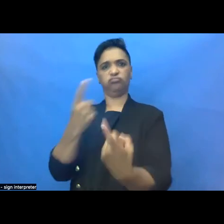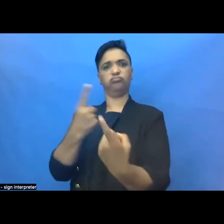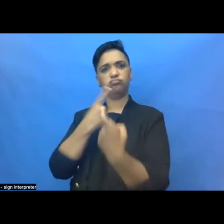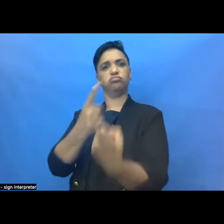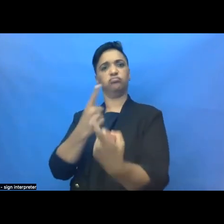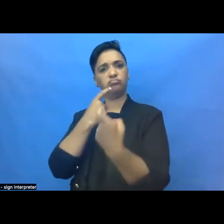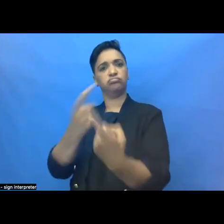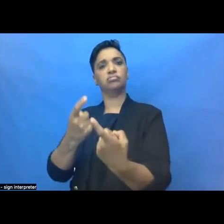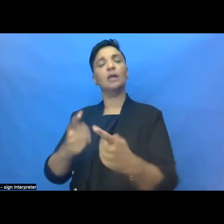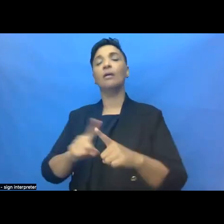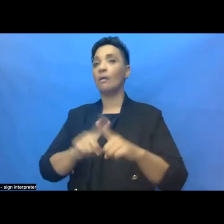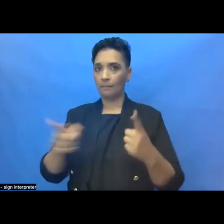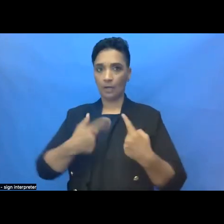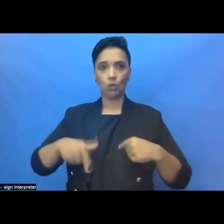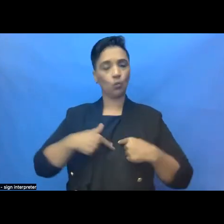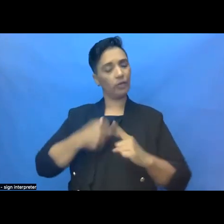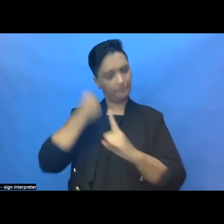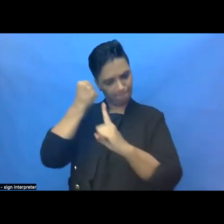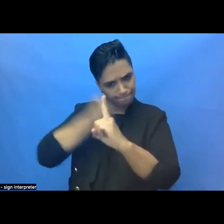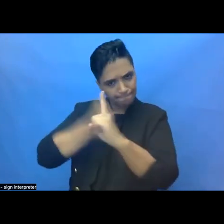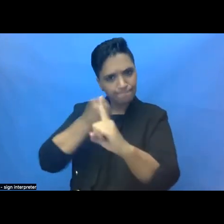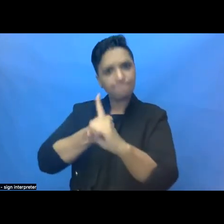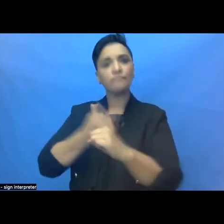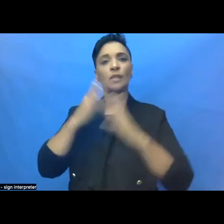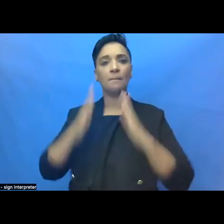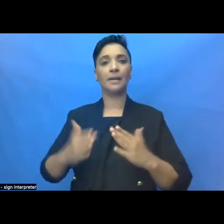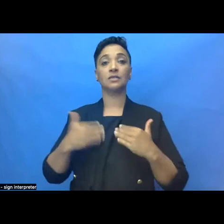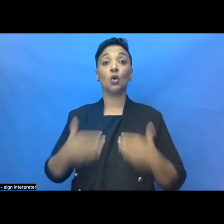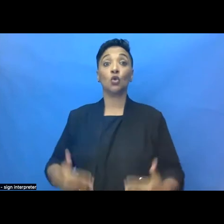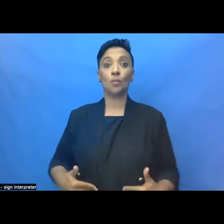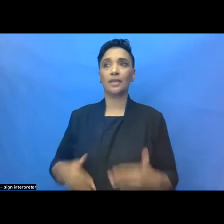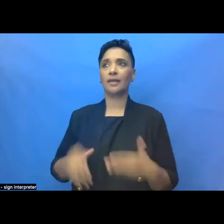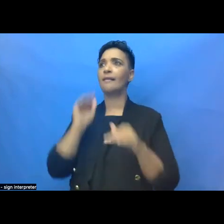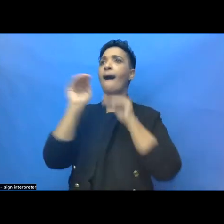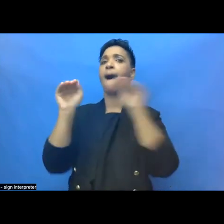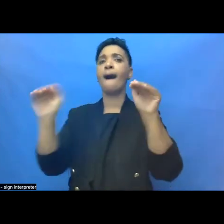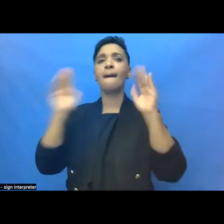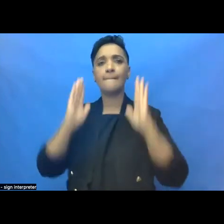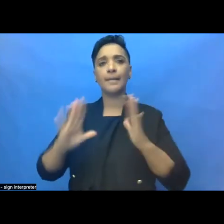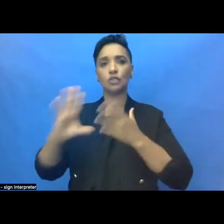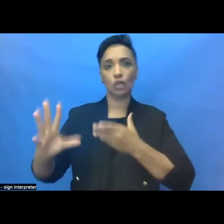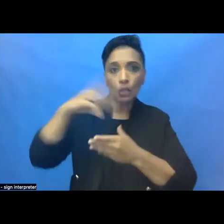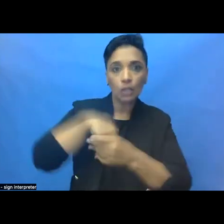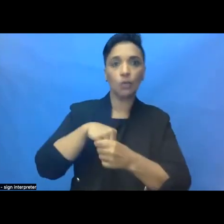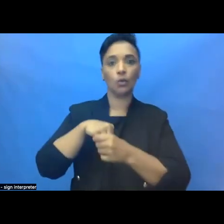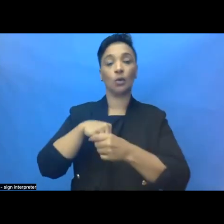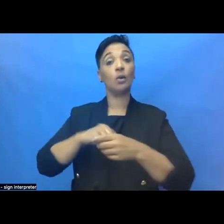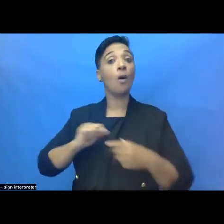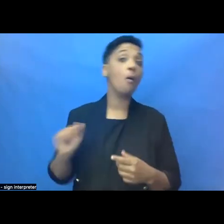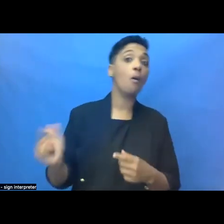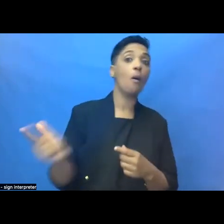continue to advocate towards humanitarian leadership to be more inclusive and to make sure that everyone is able